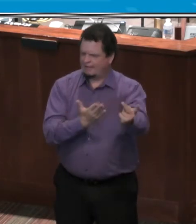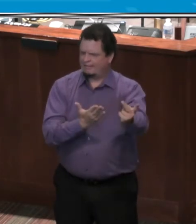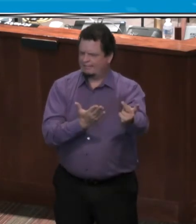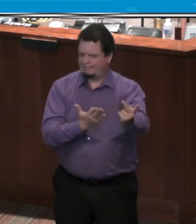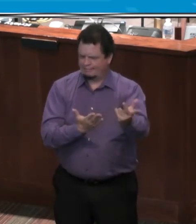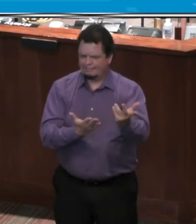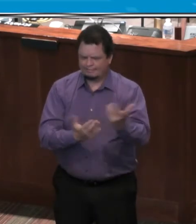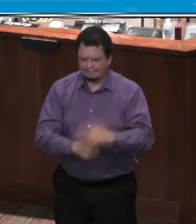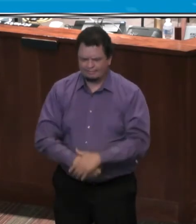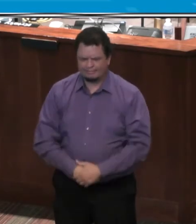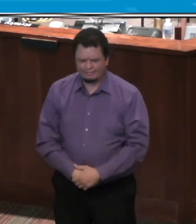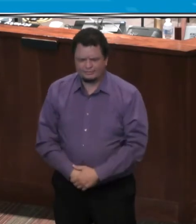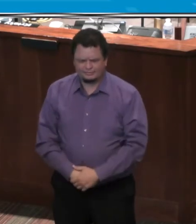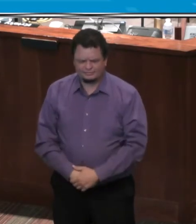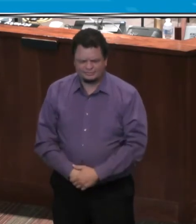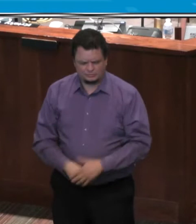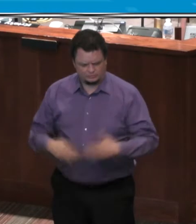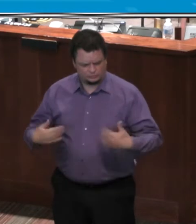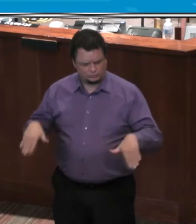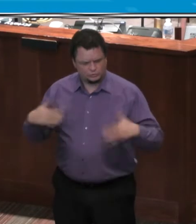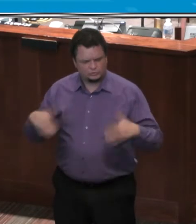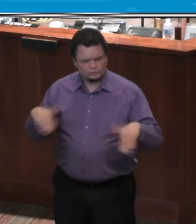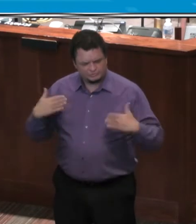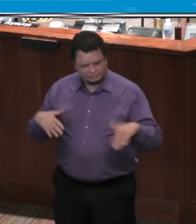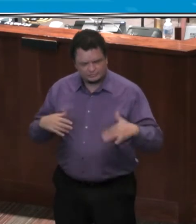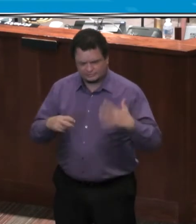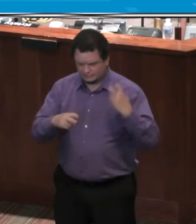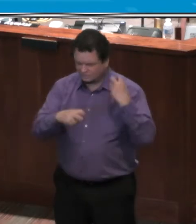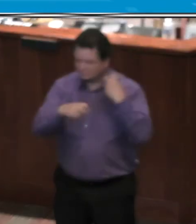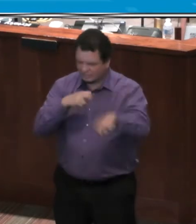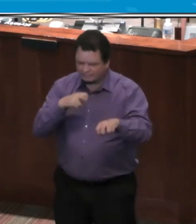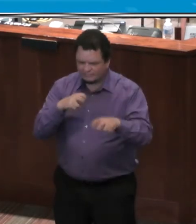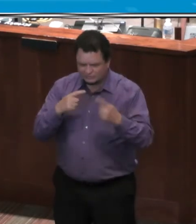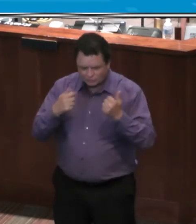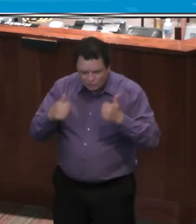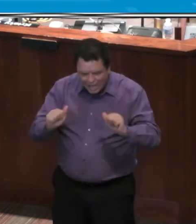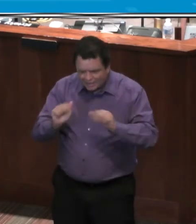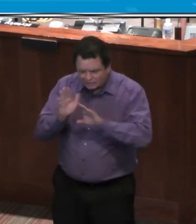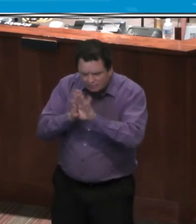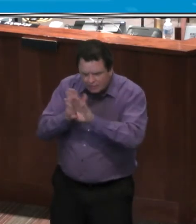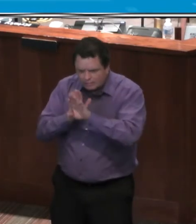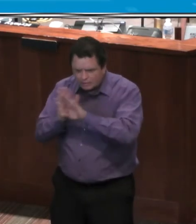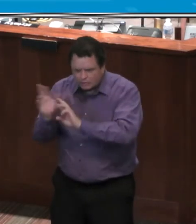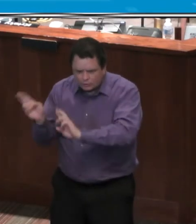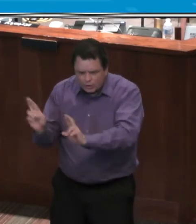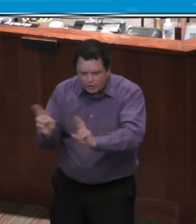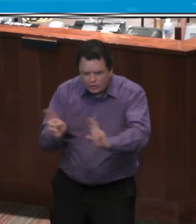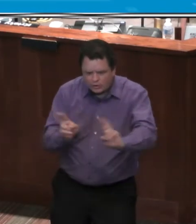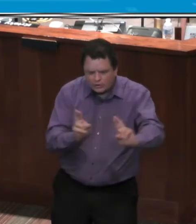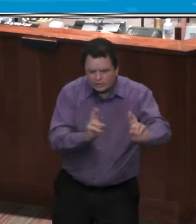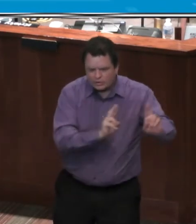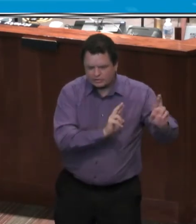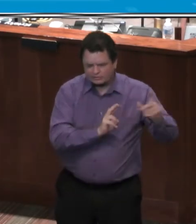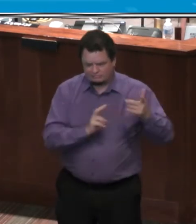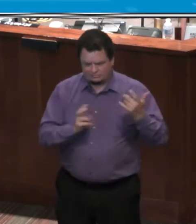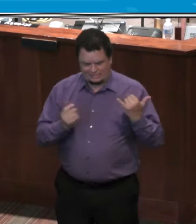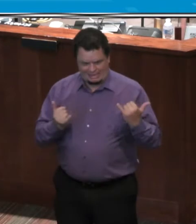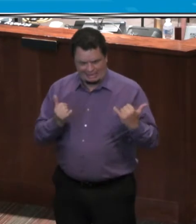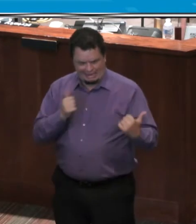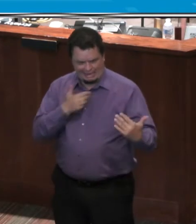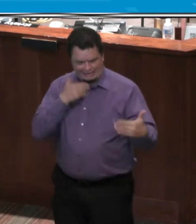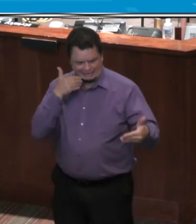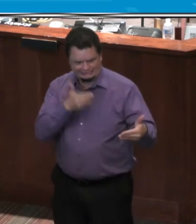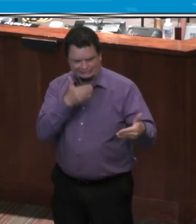difficult to ramp up sufficiently in a short amount of time to encounter one of these